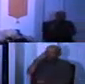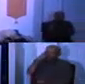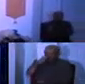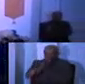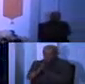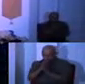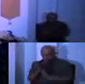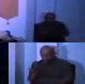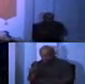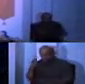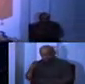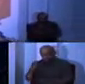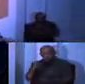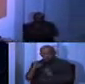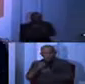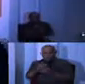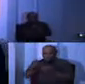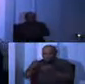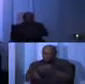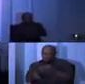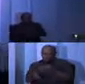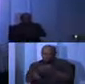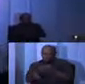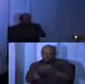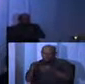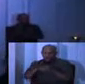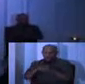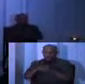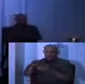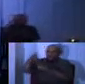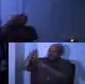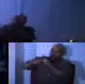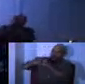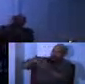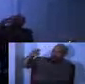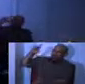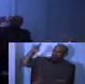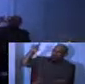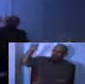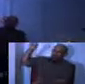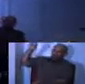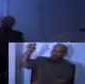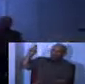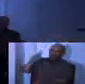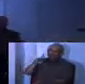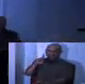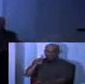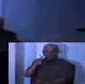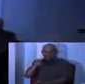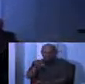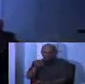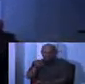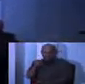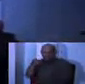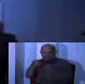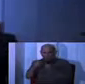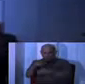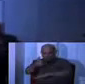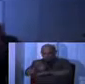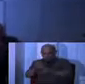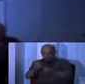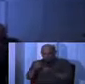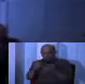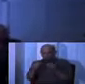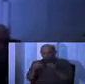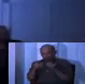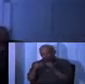peace there shall be no end, upon the throne of David, upon his dominion, to establish it and to